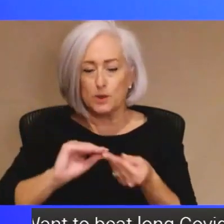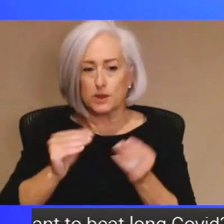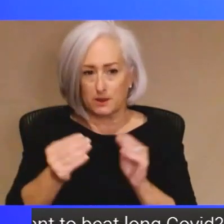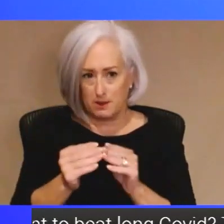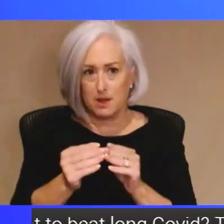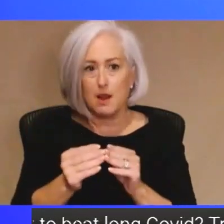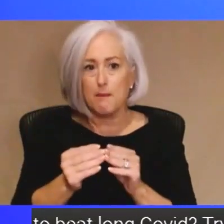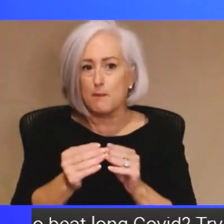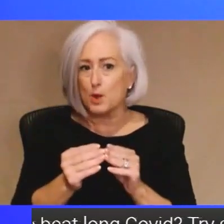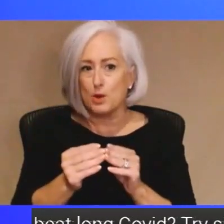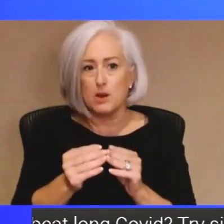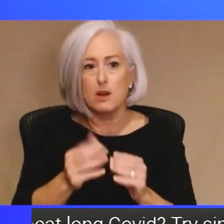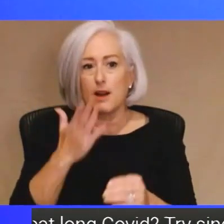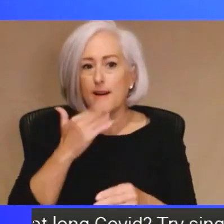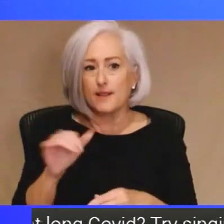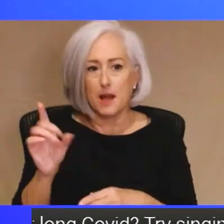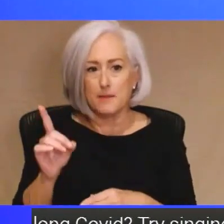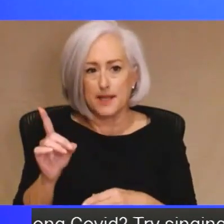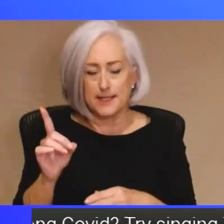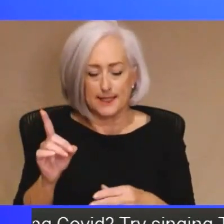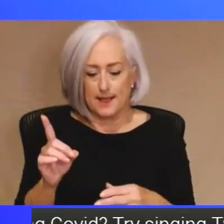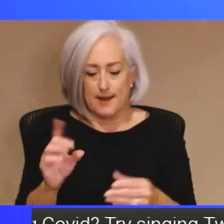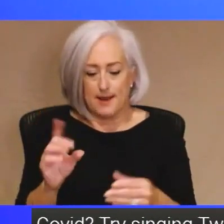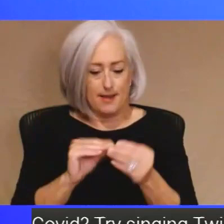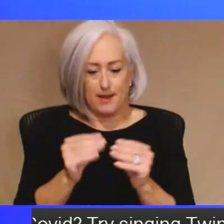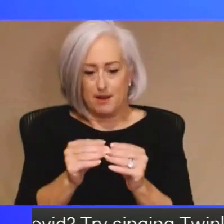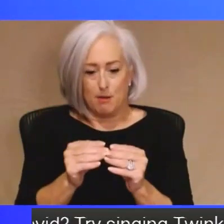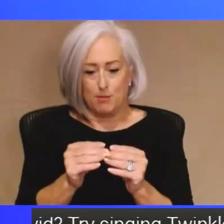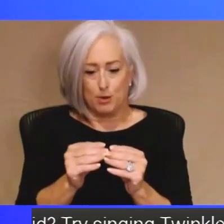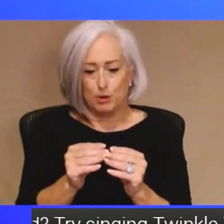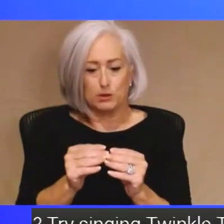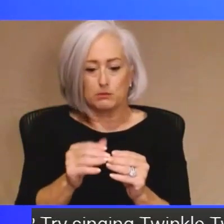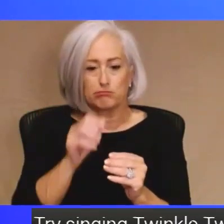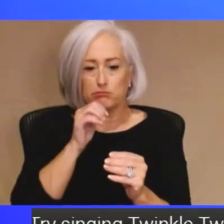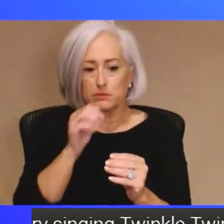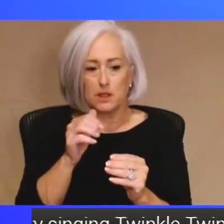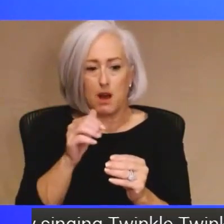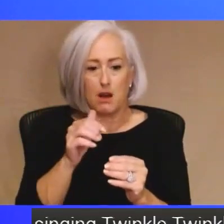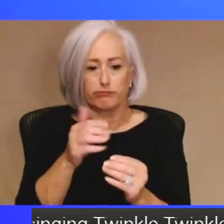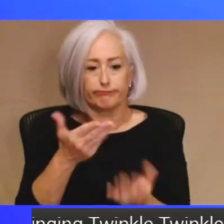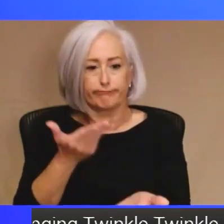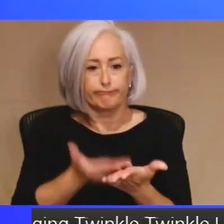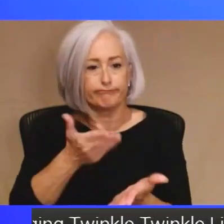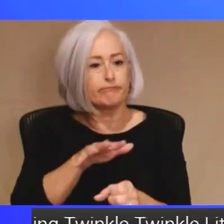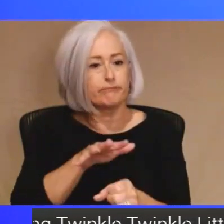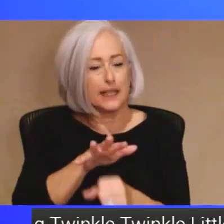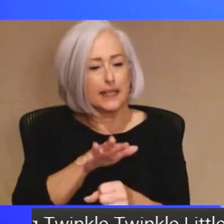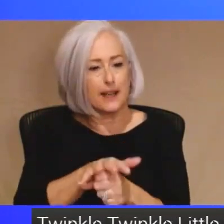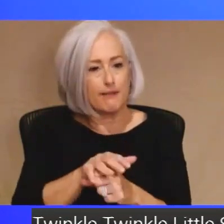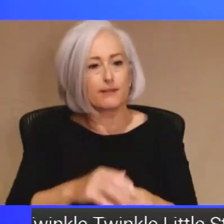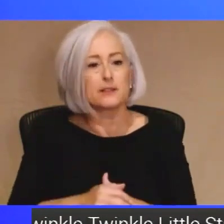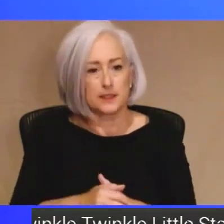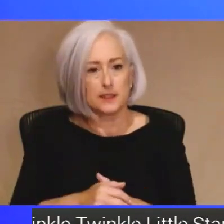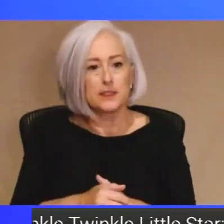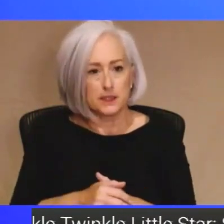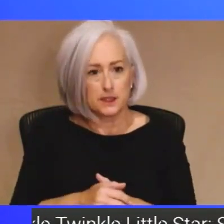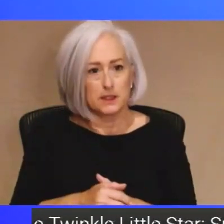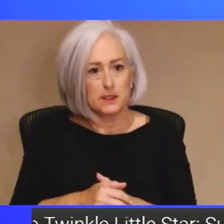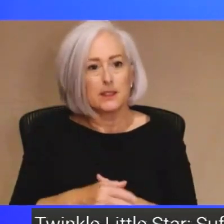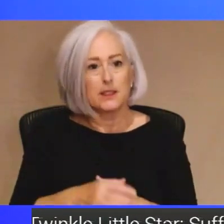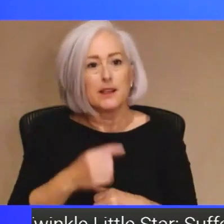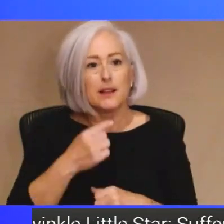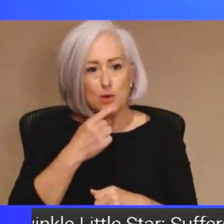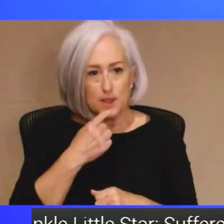small enough to draw a conclusion yet. I would still lay strength on the concept that you should get